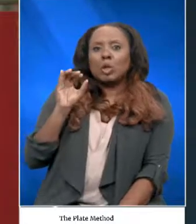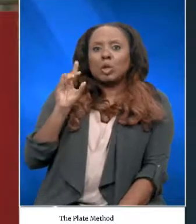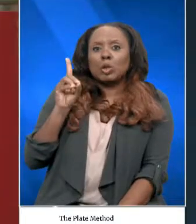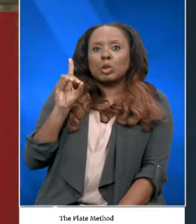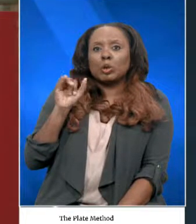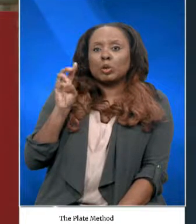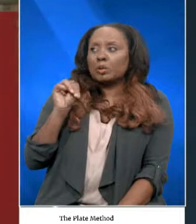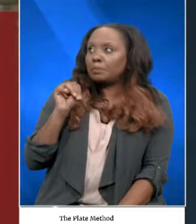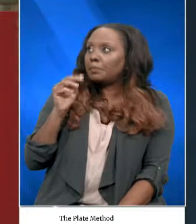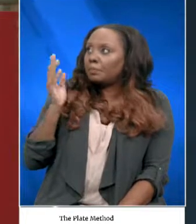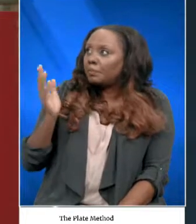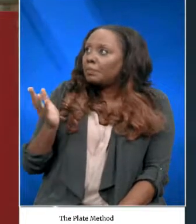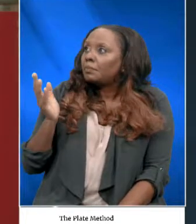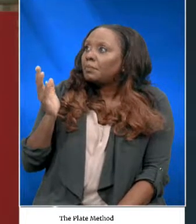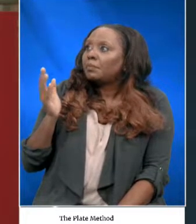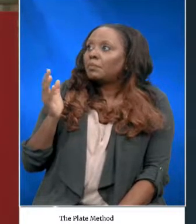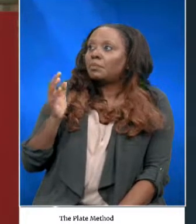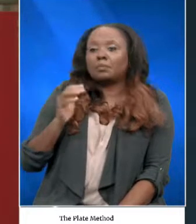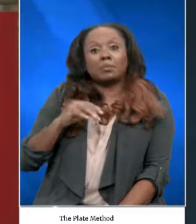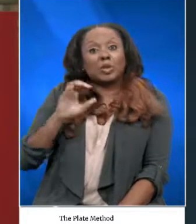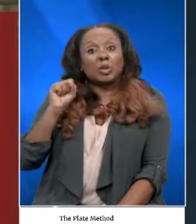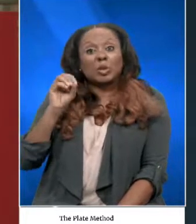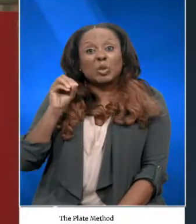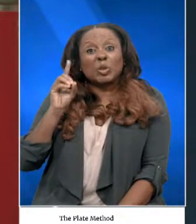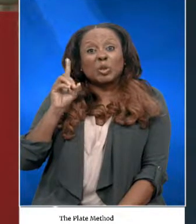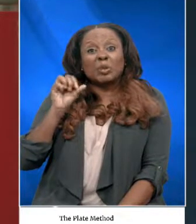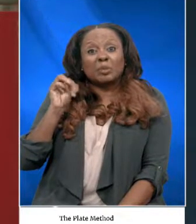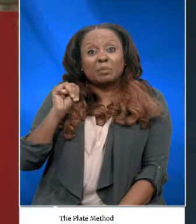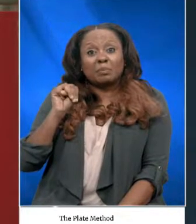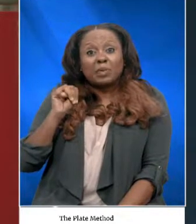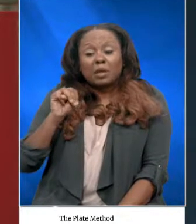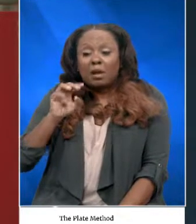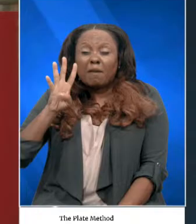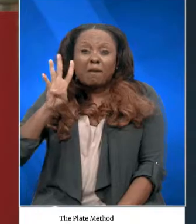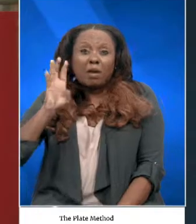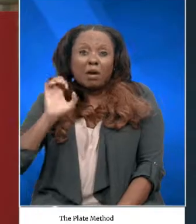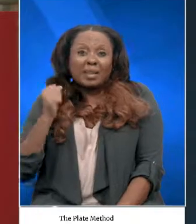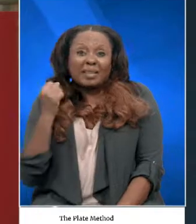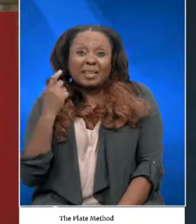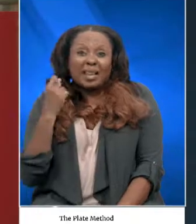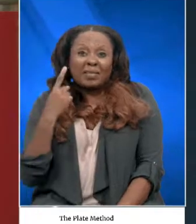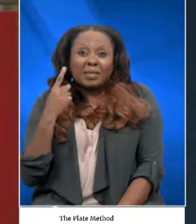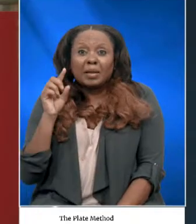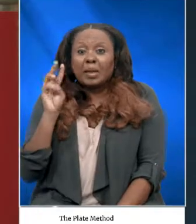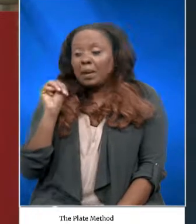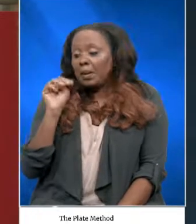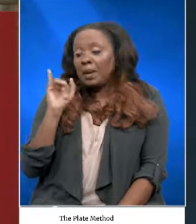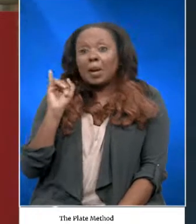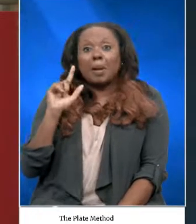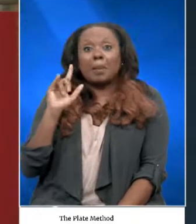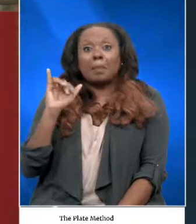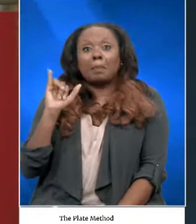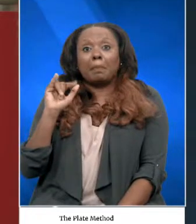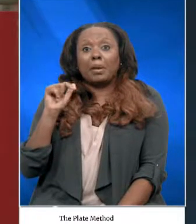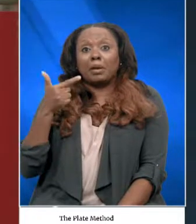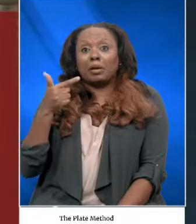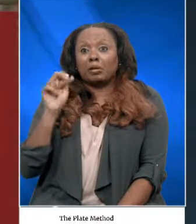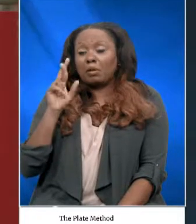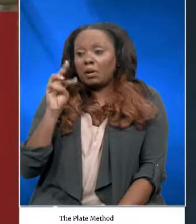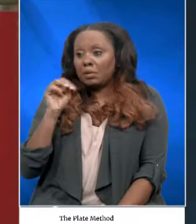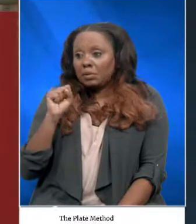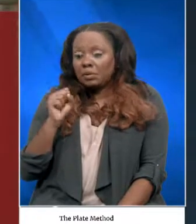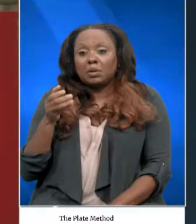cholesterol and the fat is basically the same. The sodium is 411 milligrams, which makes up 18%. So we've gone